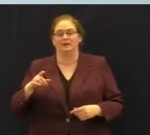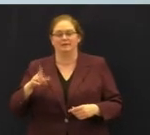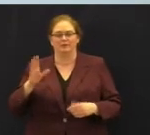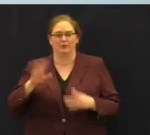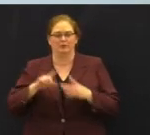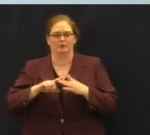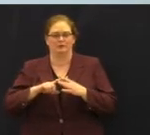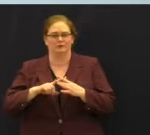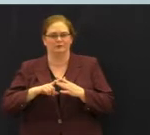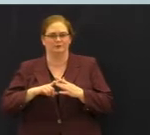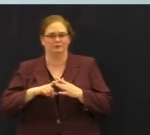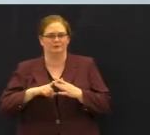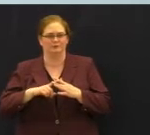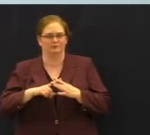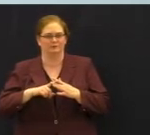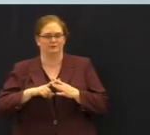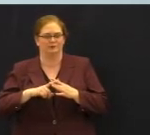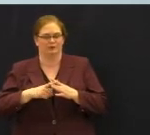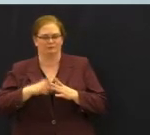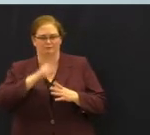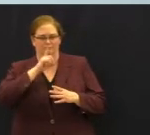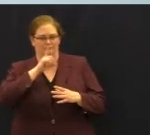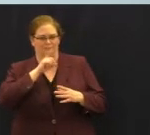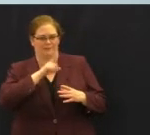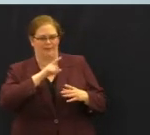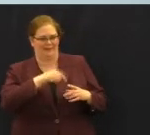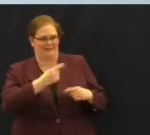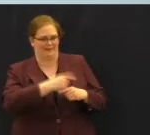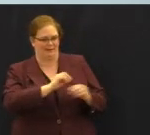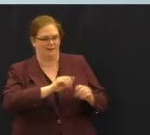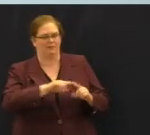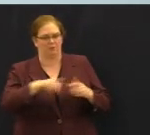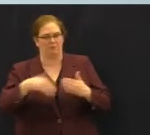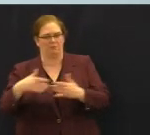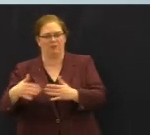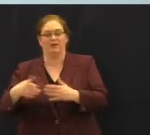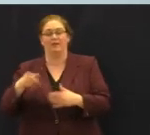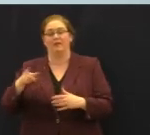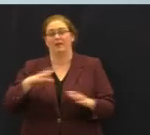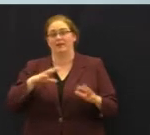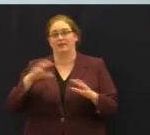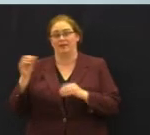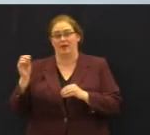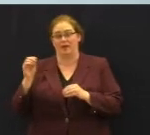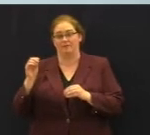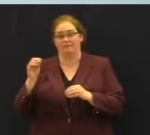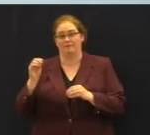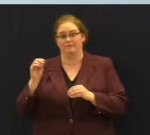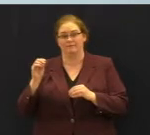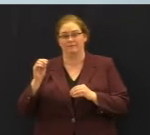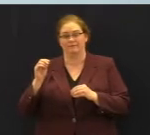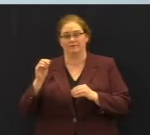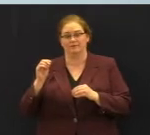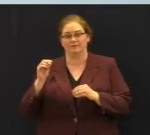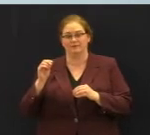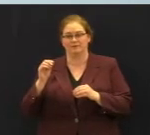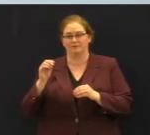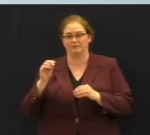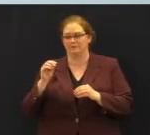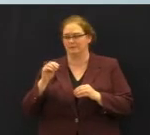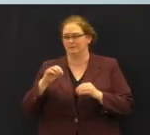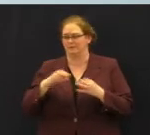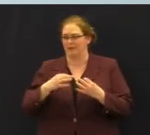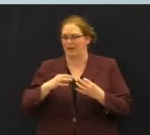off not talking at all about, it's not all about St. Patrick's Day. But they left along with, relatives and friends, part of one of